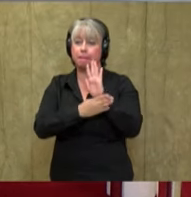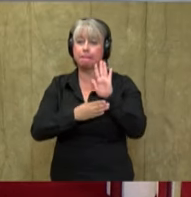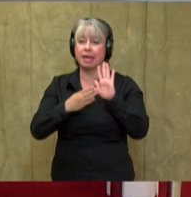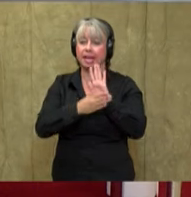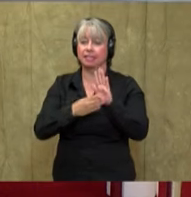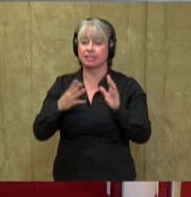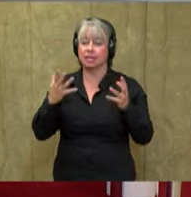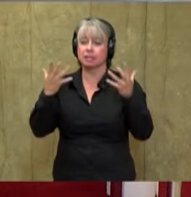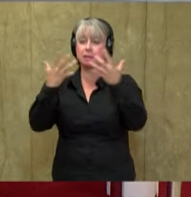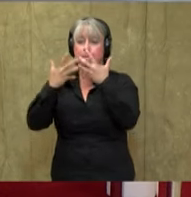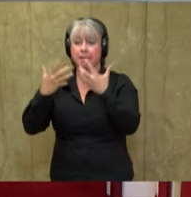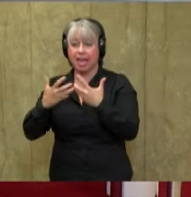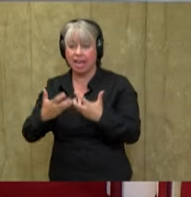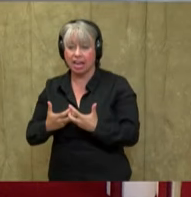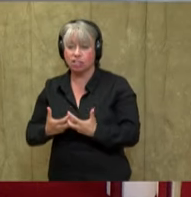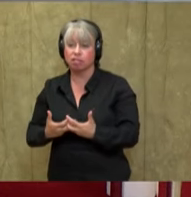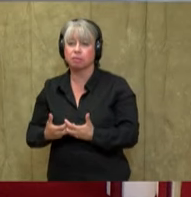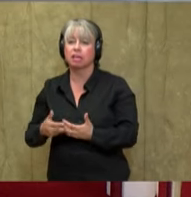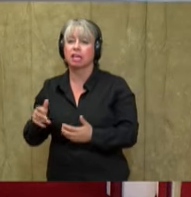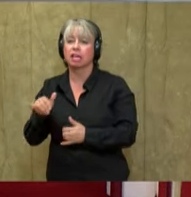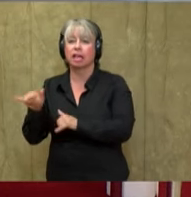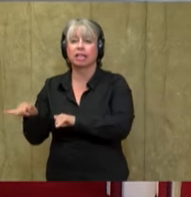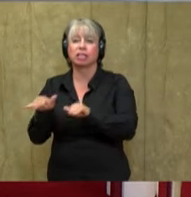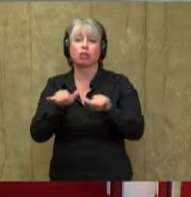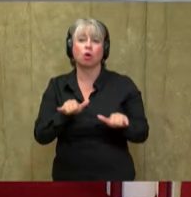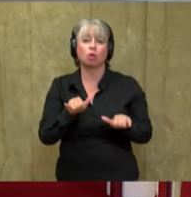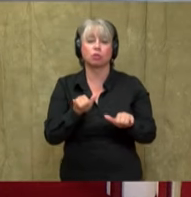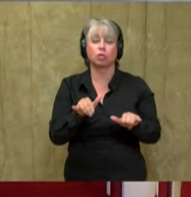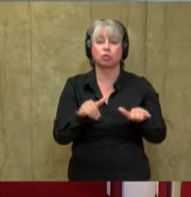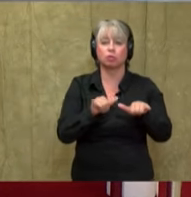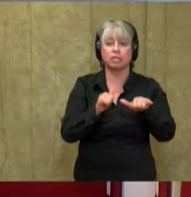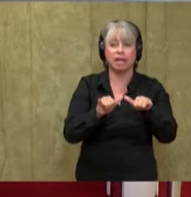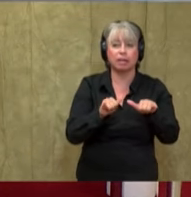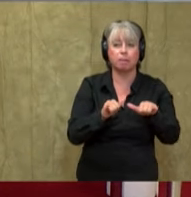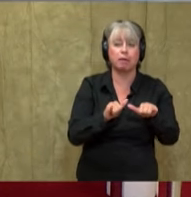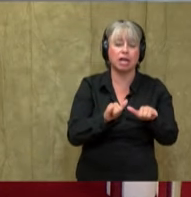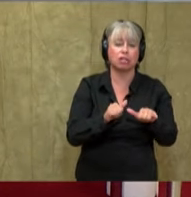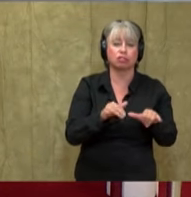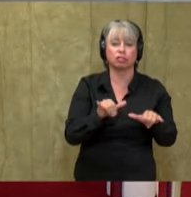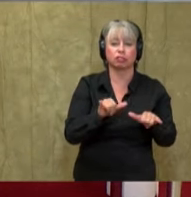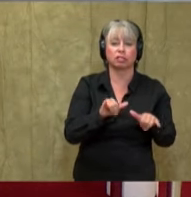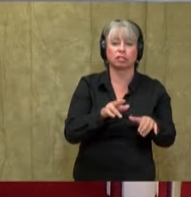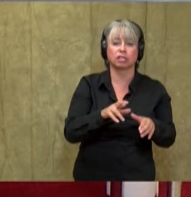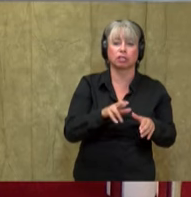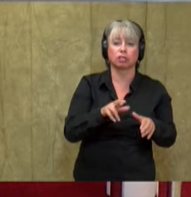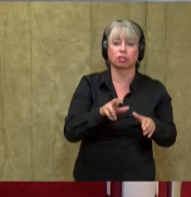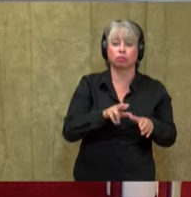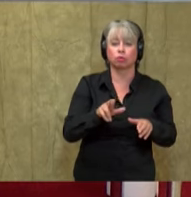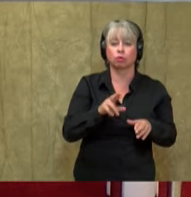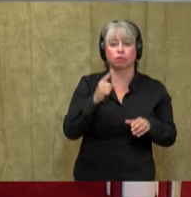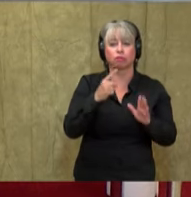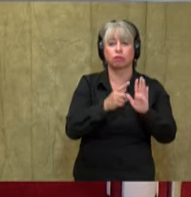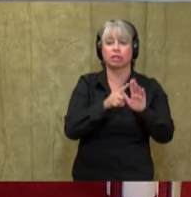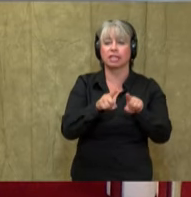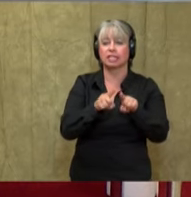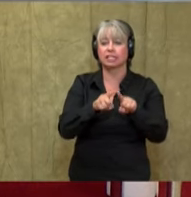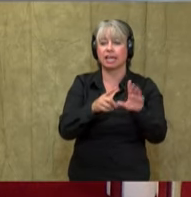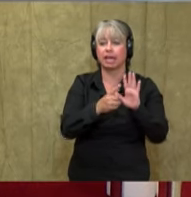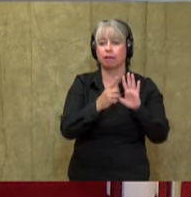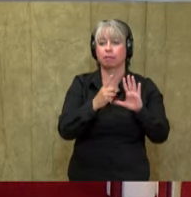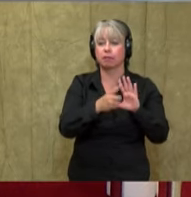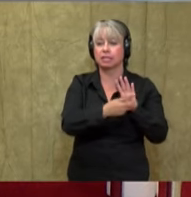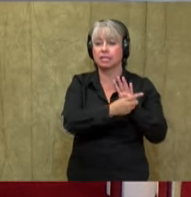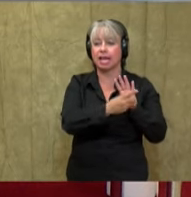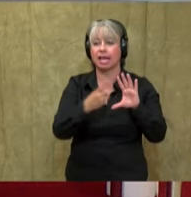have the same diameter. I could also use one of my measuring tools just to be sure, though, that they have the same diameter. If I put